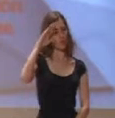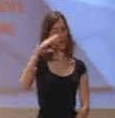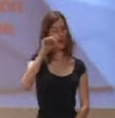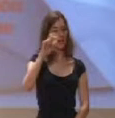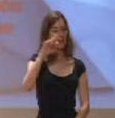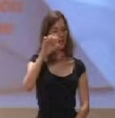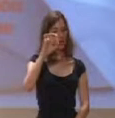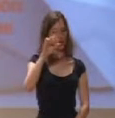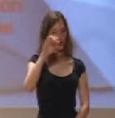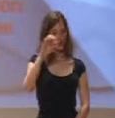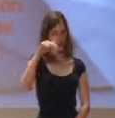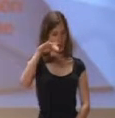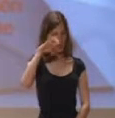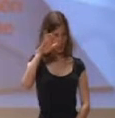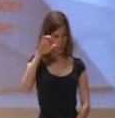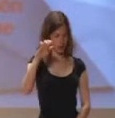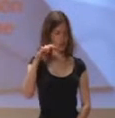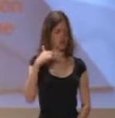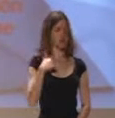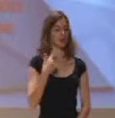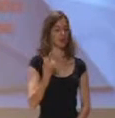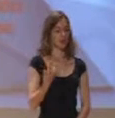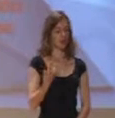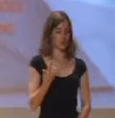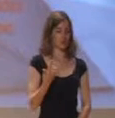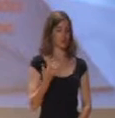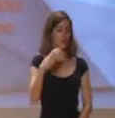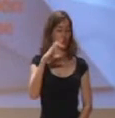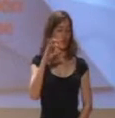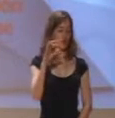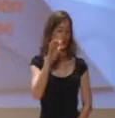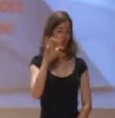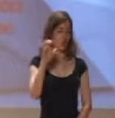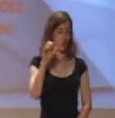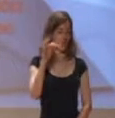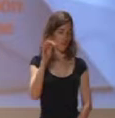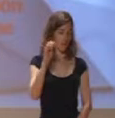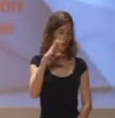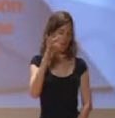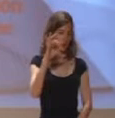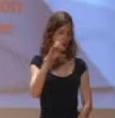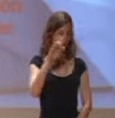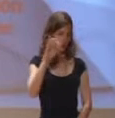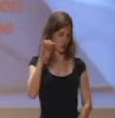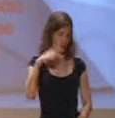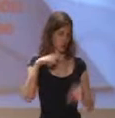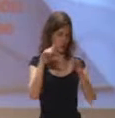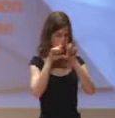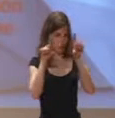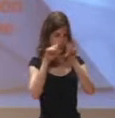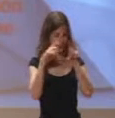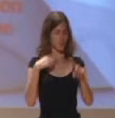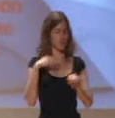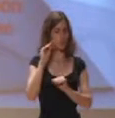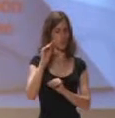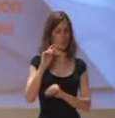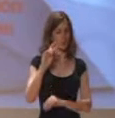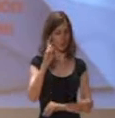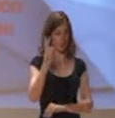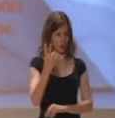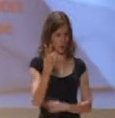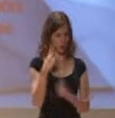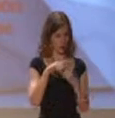My name is Caroline from Core Factory, and I have two questions. Code Factory. My first question is: have